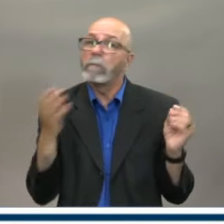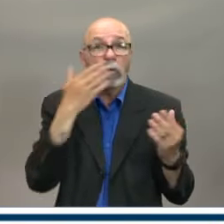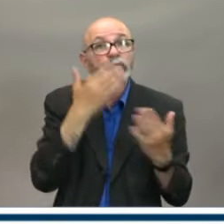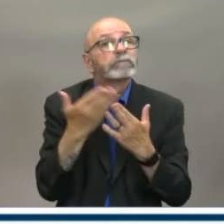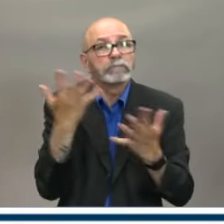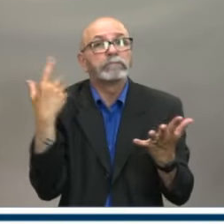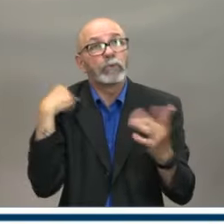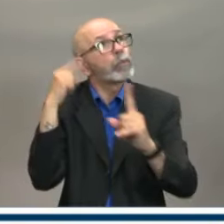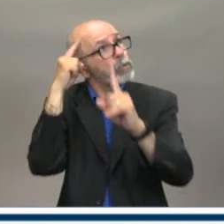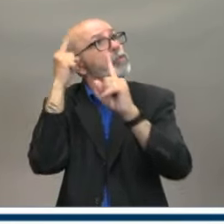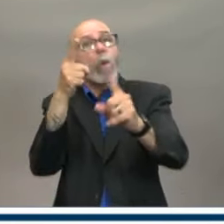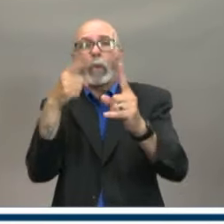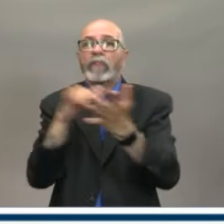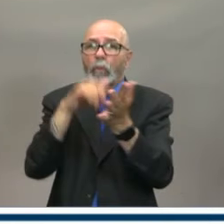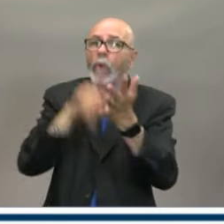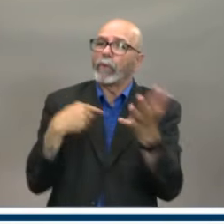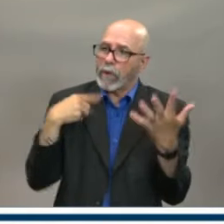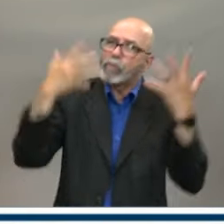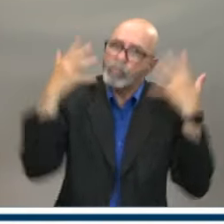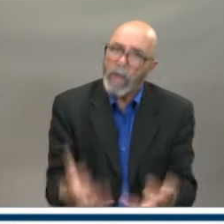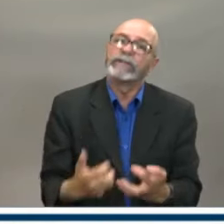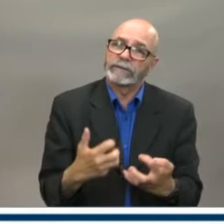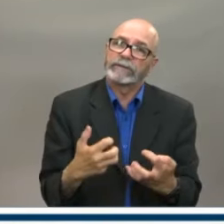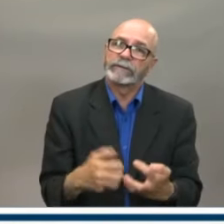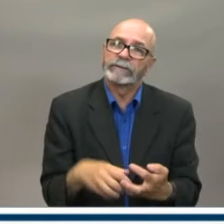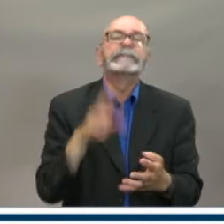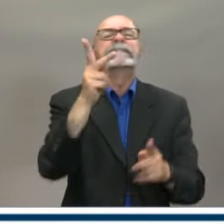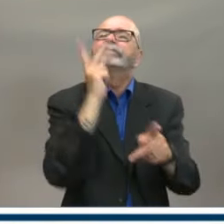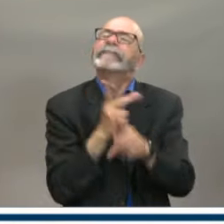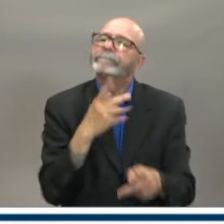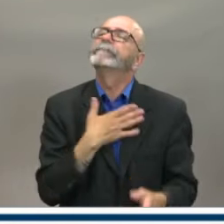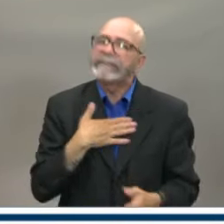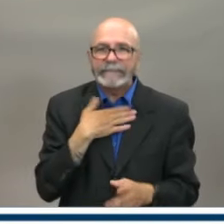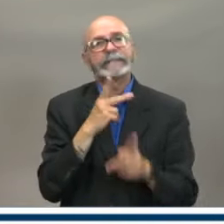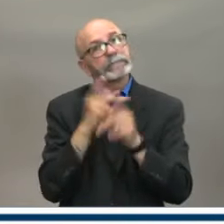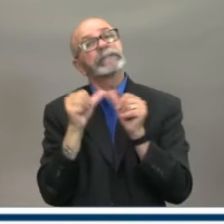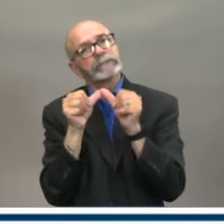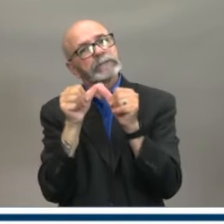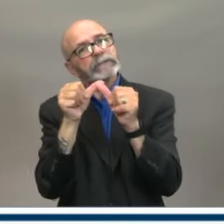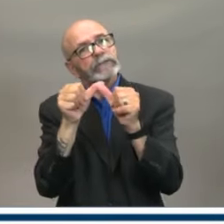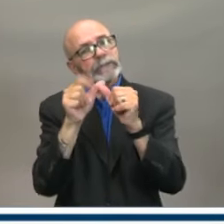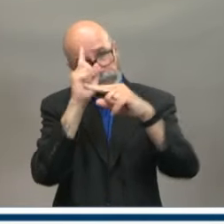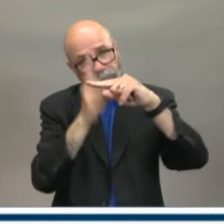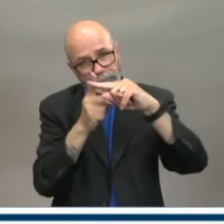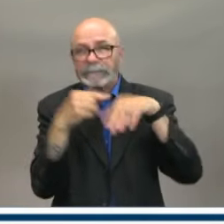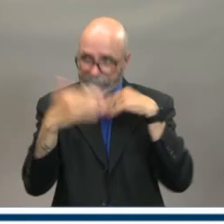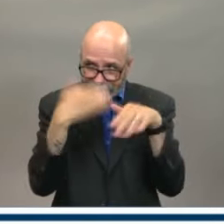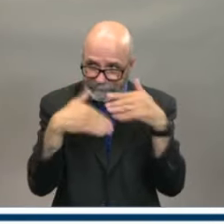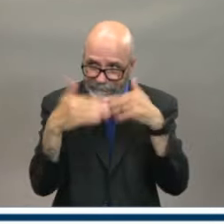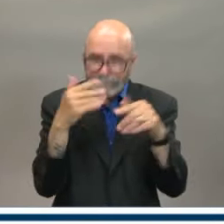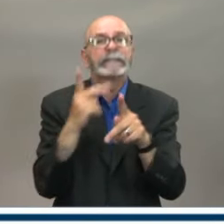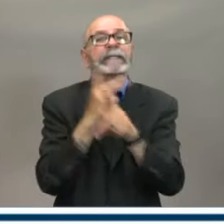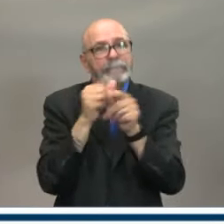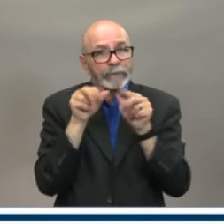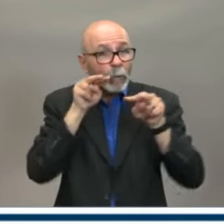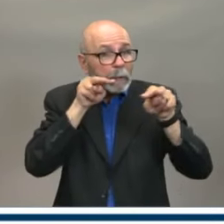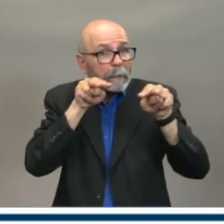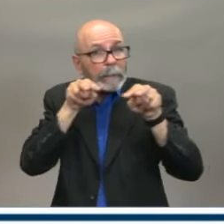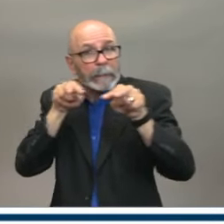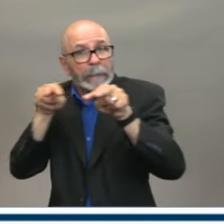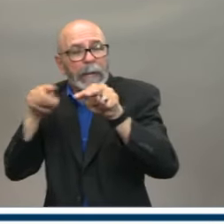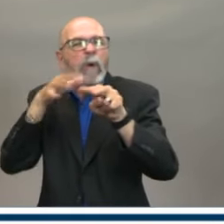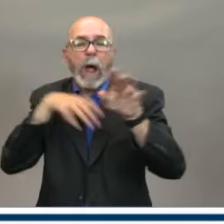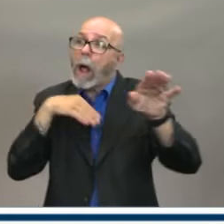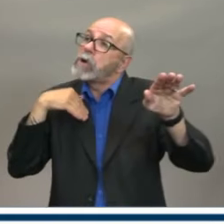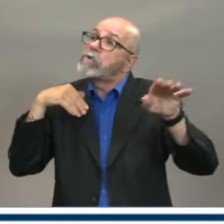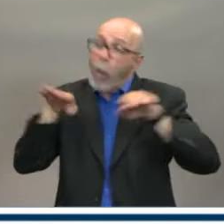terms of, but we need that trend to continue. We need to be very careful of moving too soon. We want to make sure we have enough